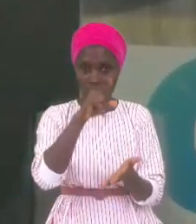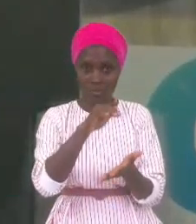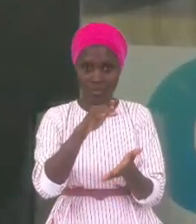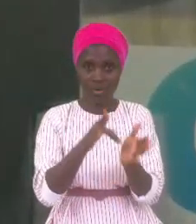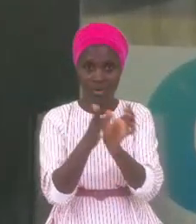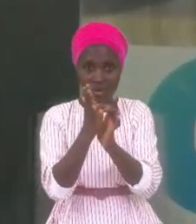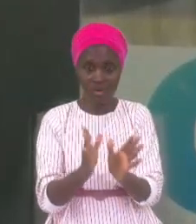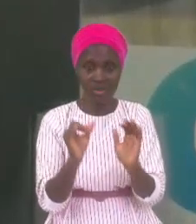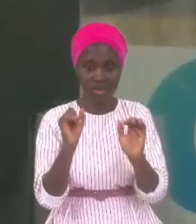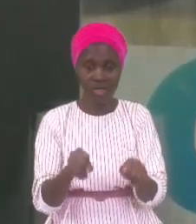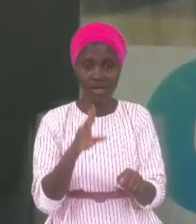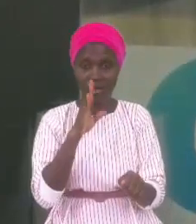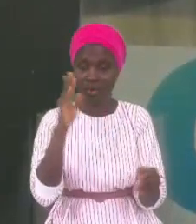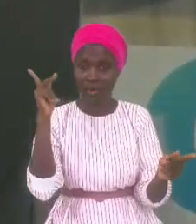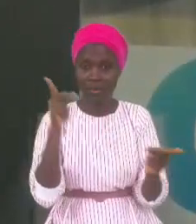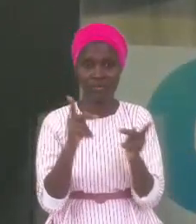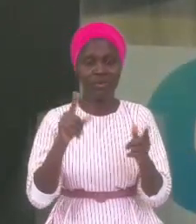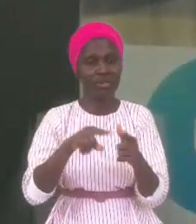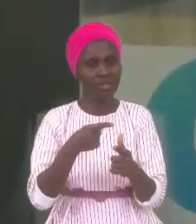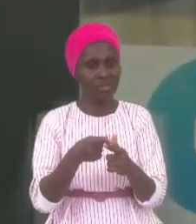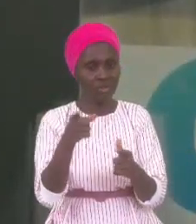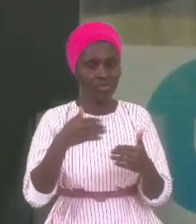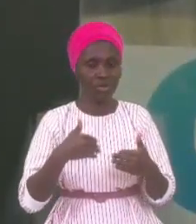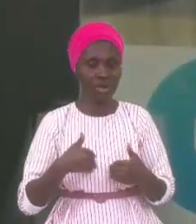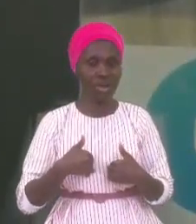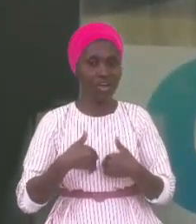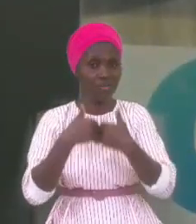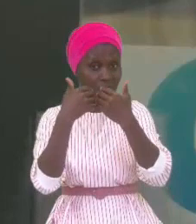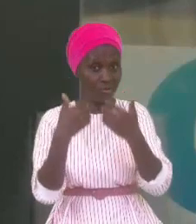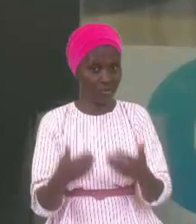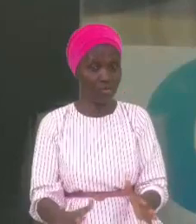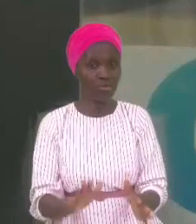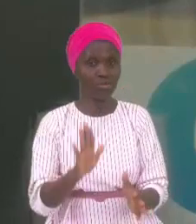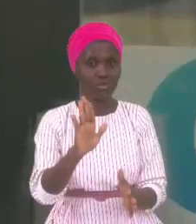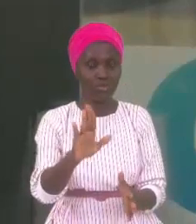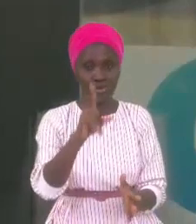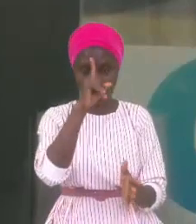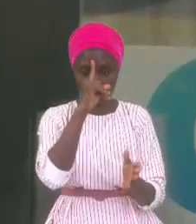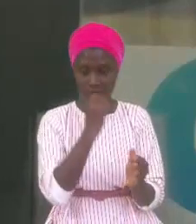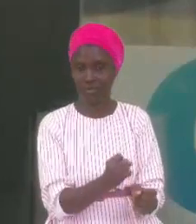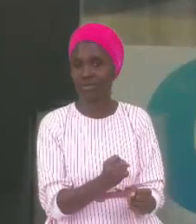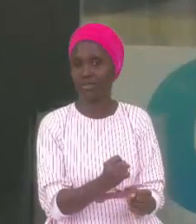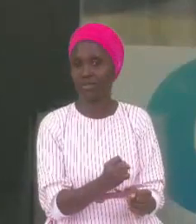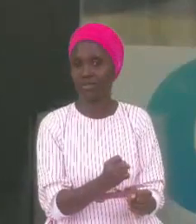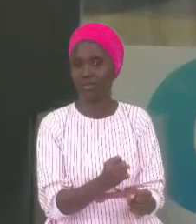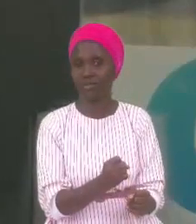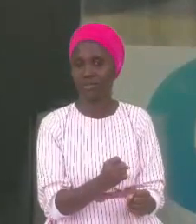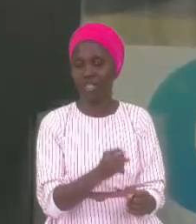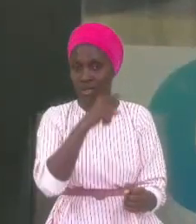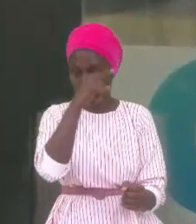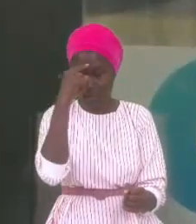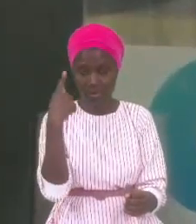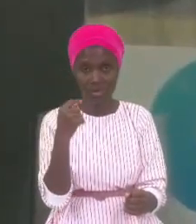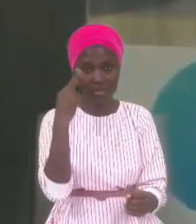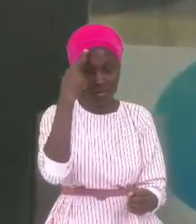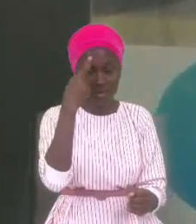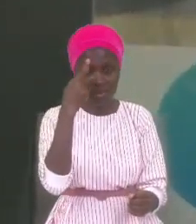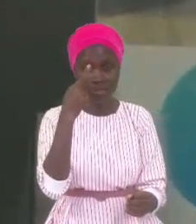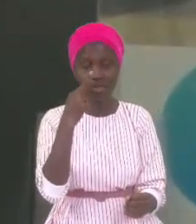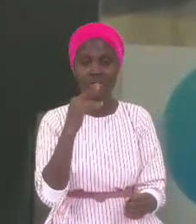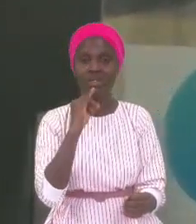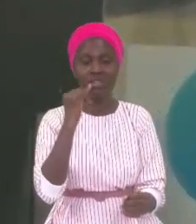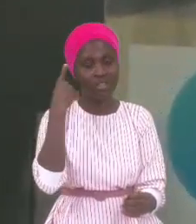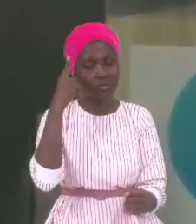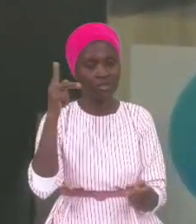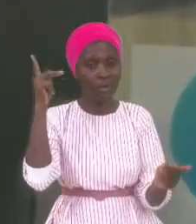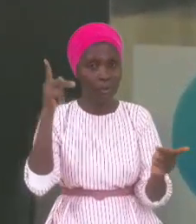your ground. Because the reason he appointed apostles and prophets and evangelists and pastors and teachers is for the perfecting